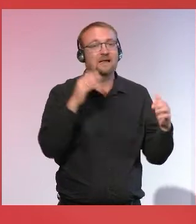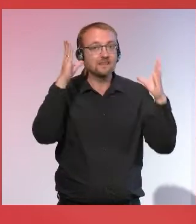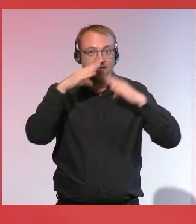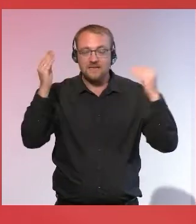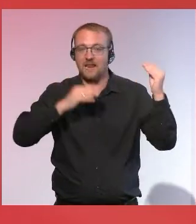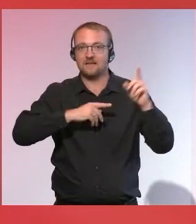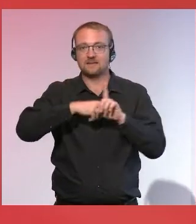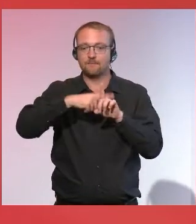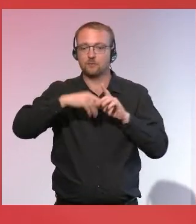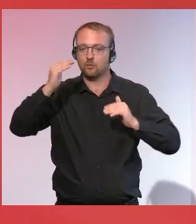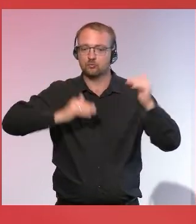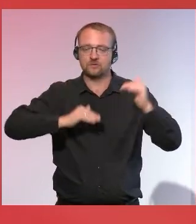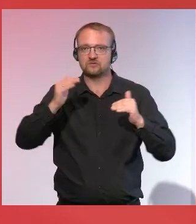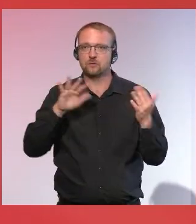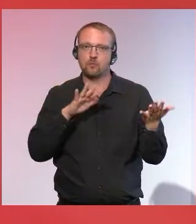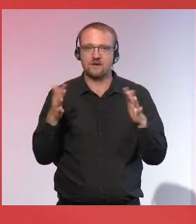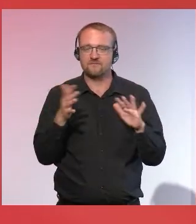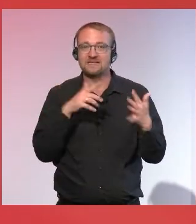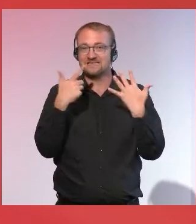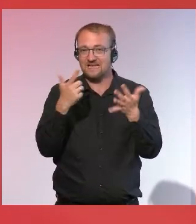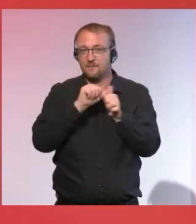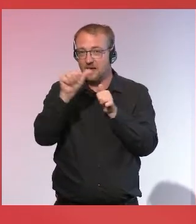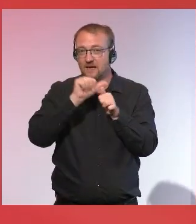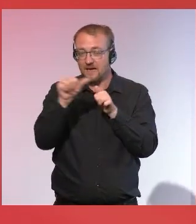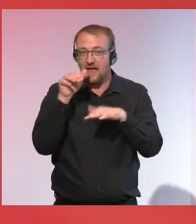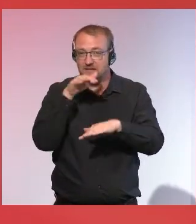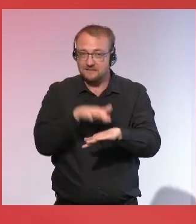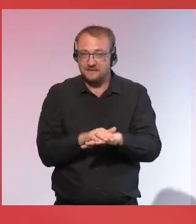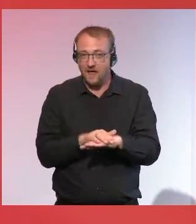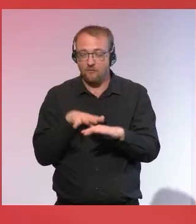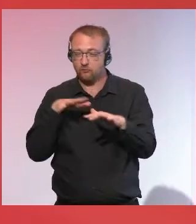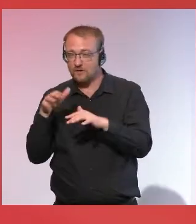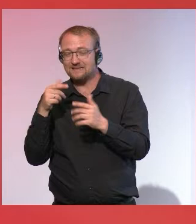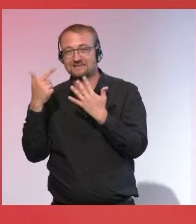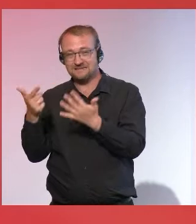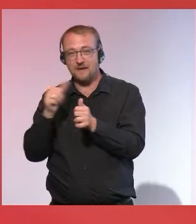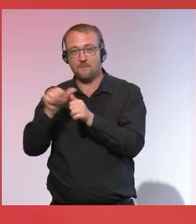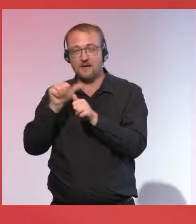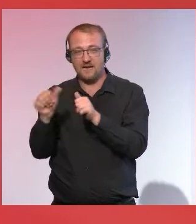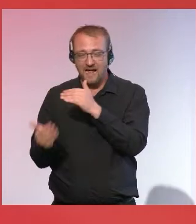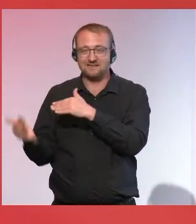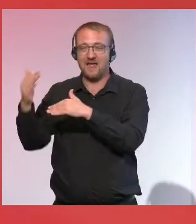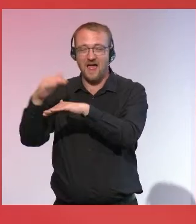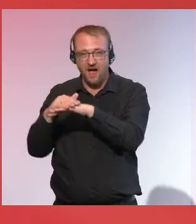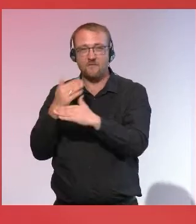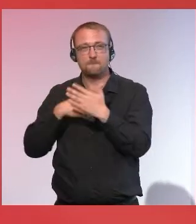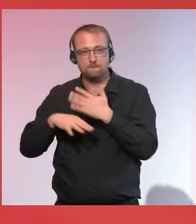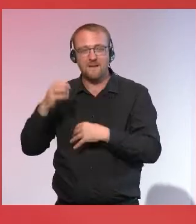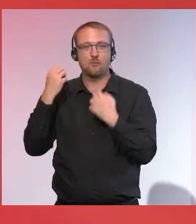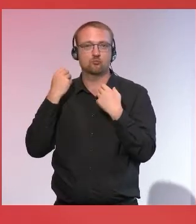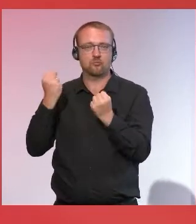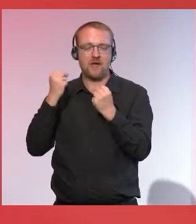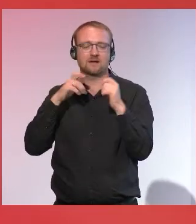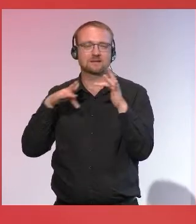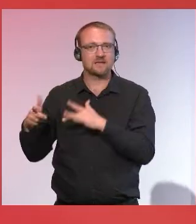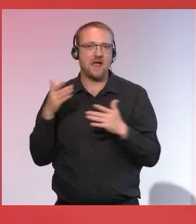summer evening. So, of course, an urban community is going to be much more affected by heat. So that's something to bear in mind